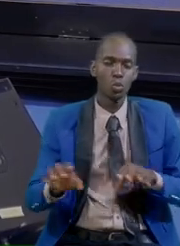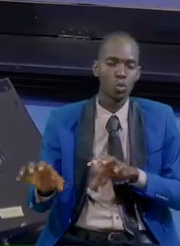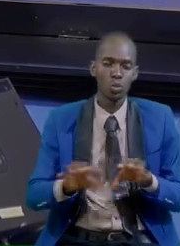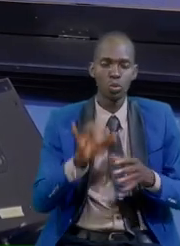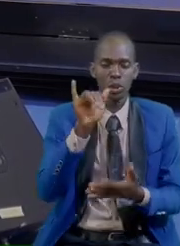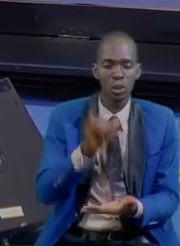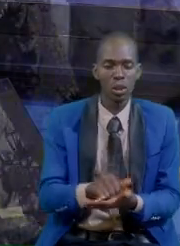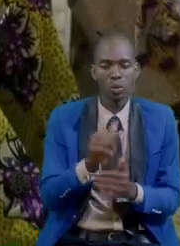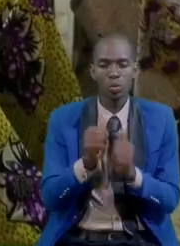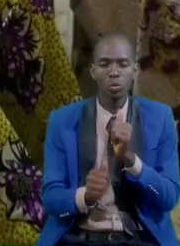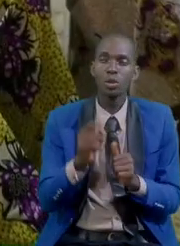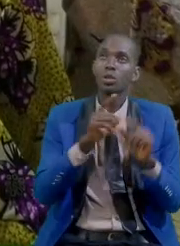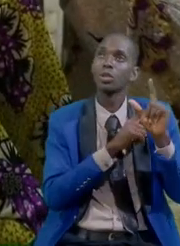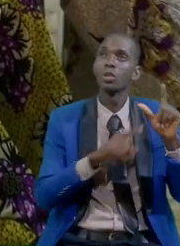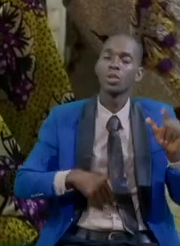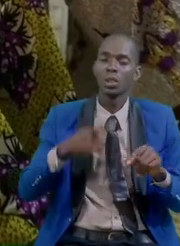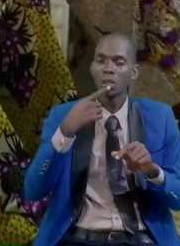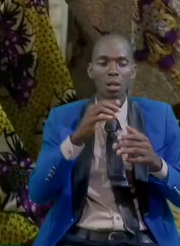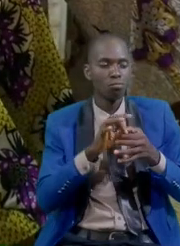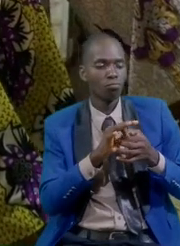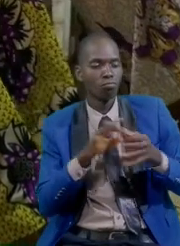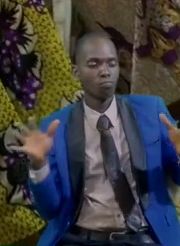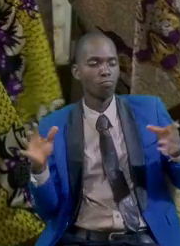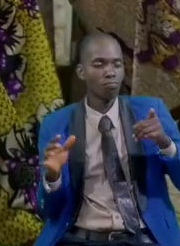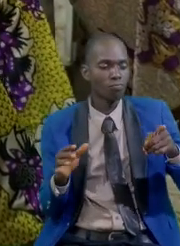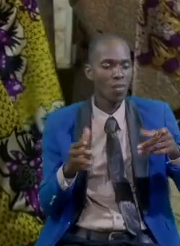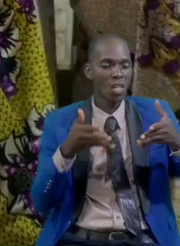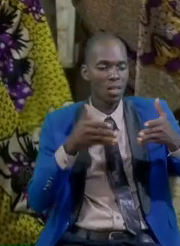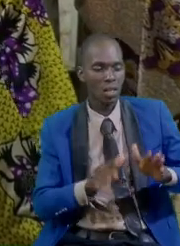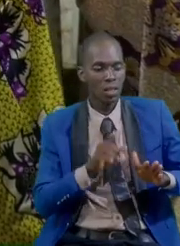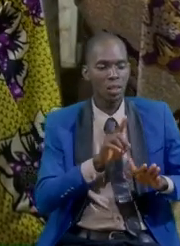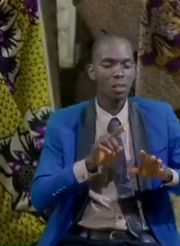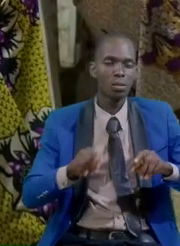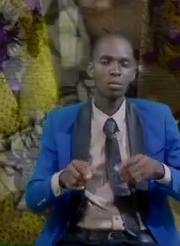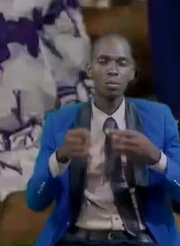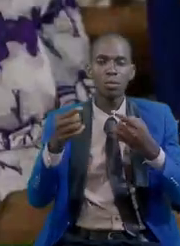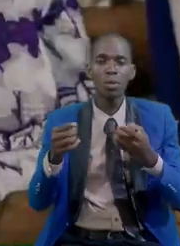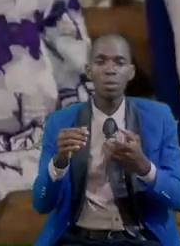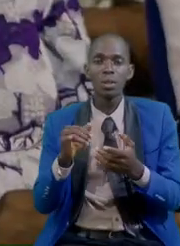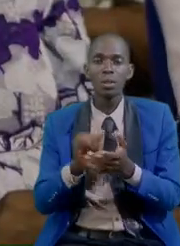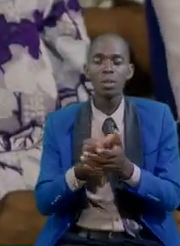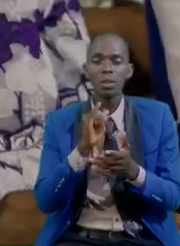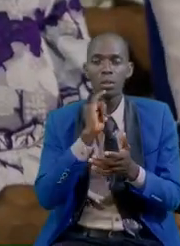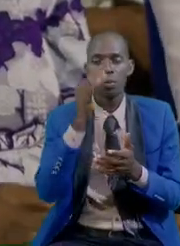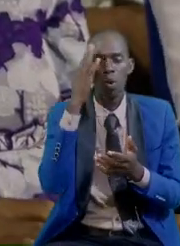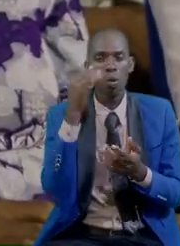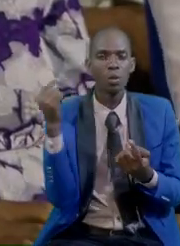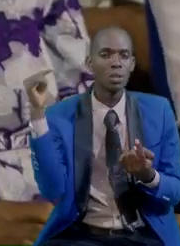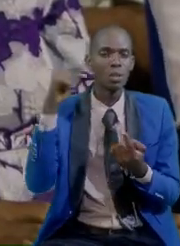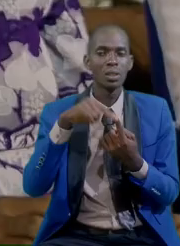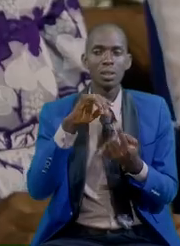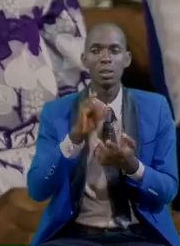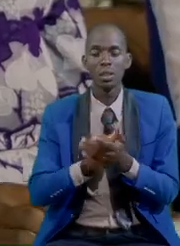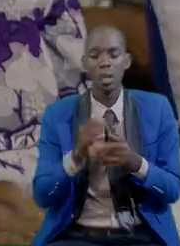him and let him go. That's why, if until that happens, stay where you